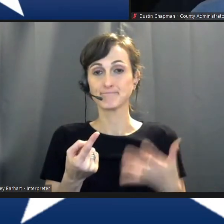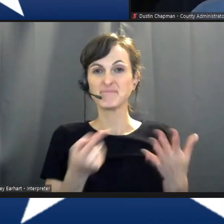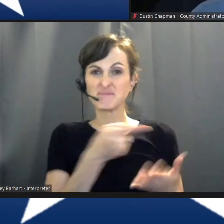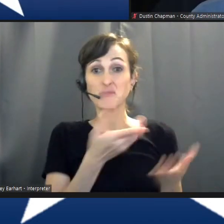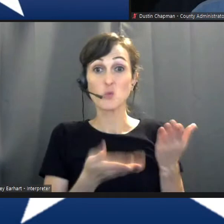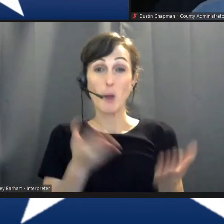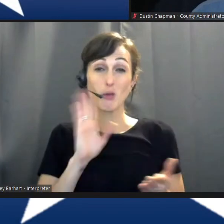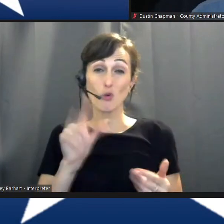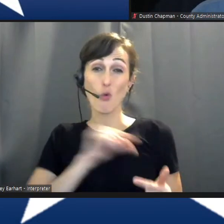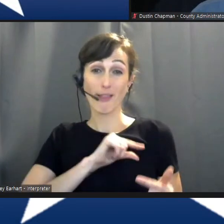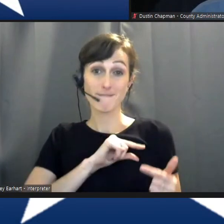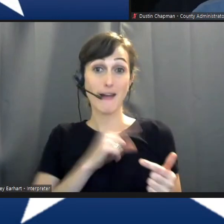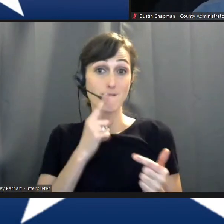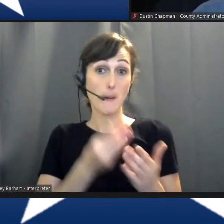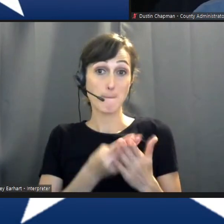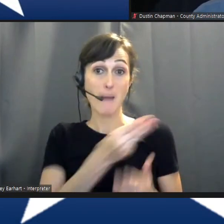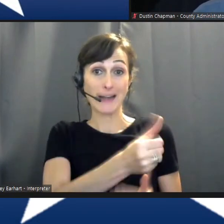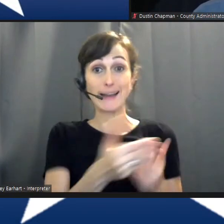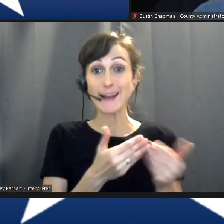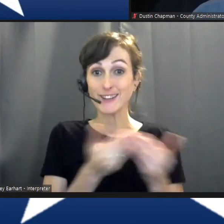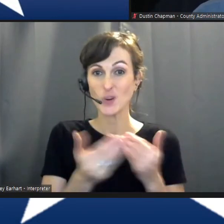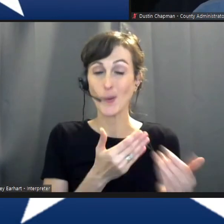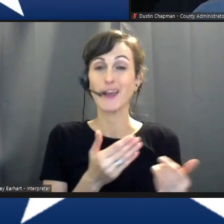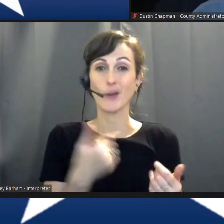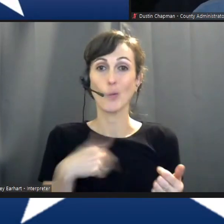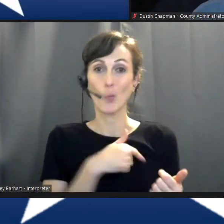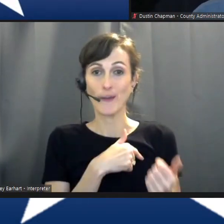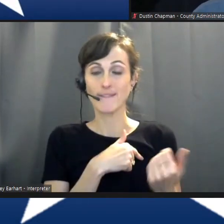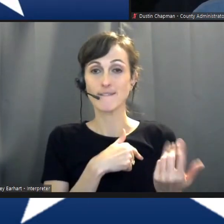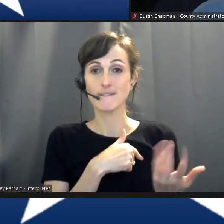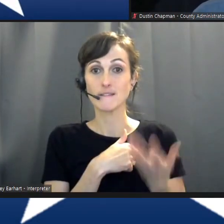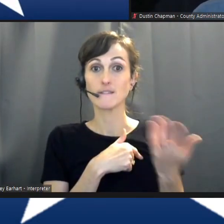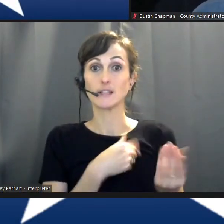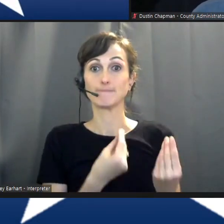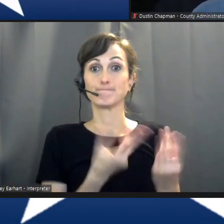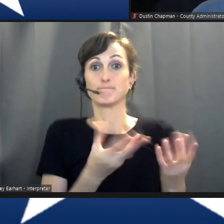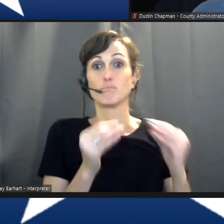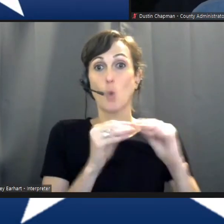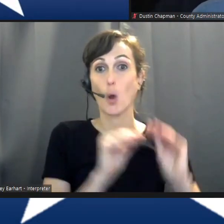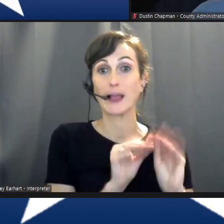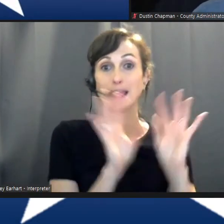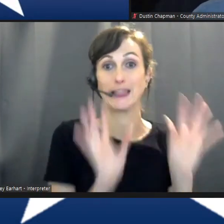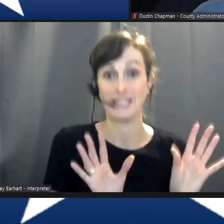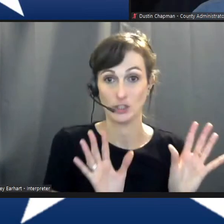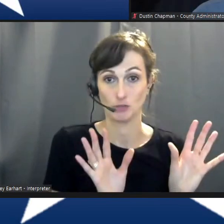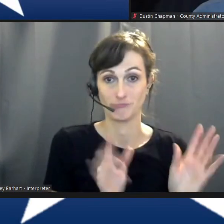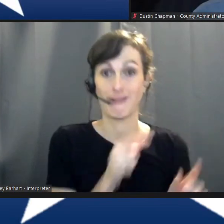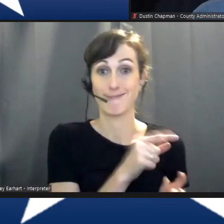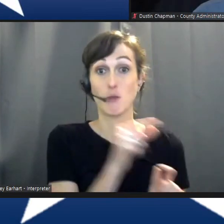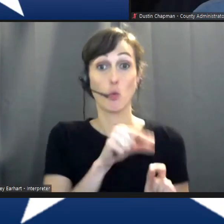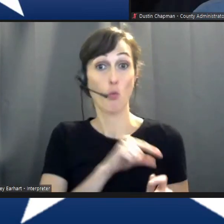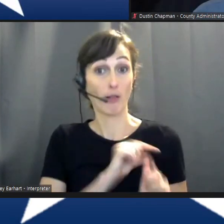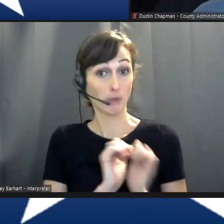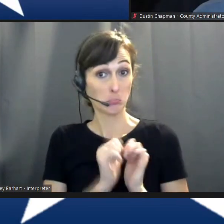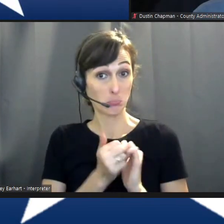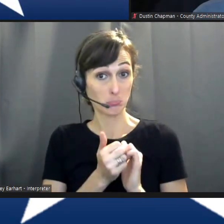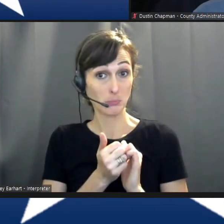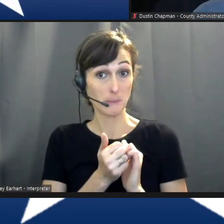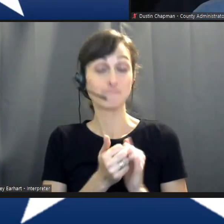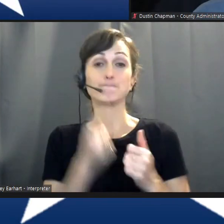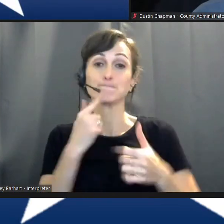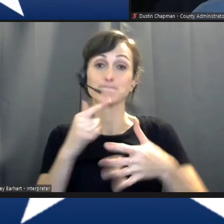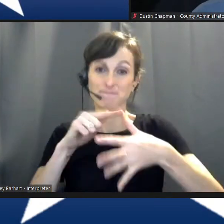qualify anyway, we've even made it more clear that they would qualify by